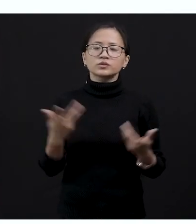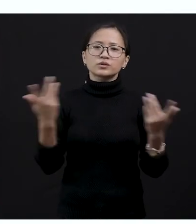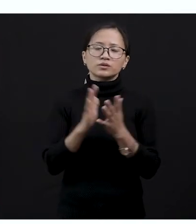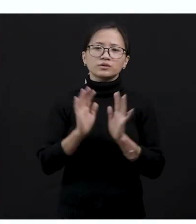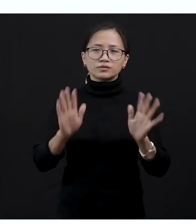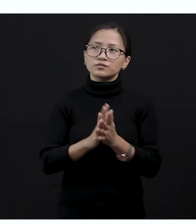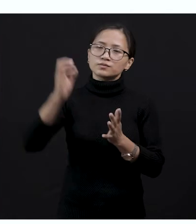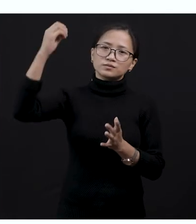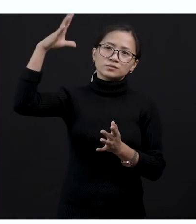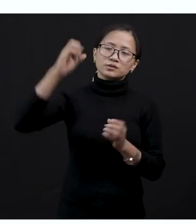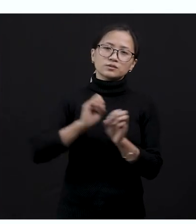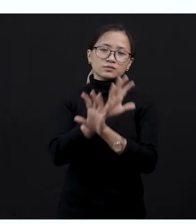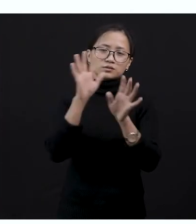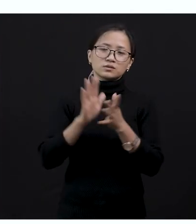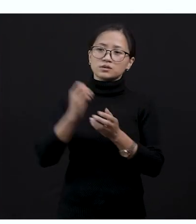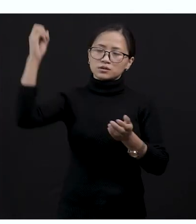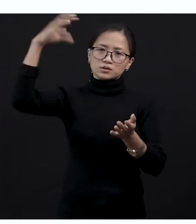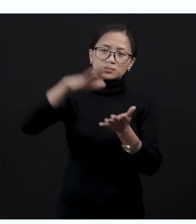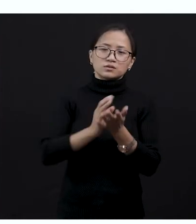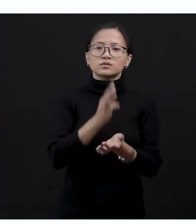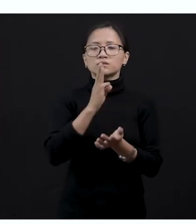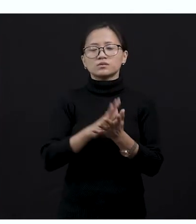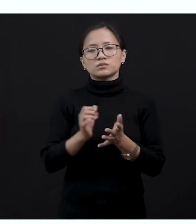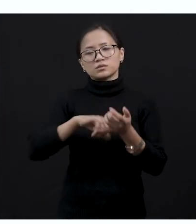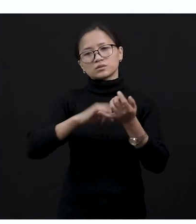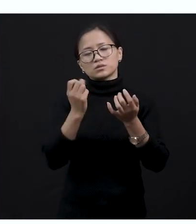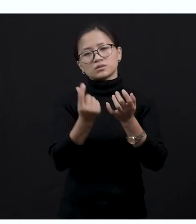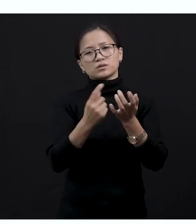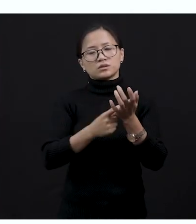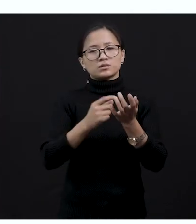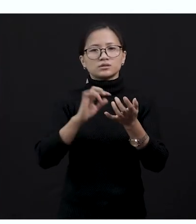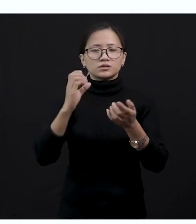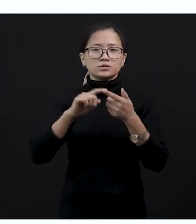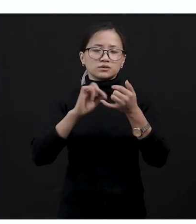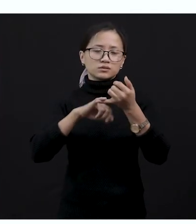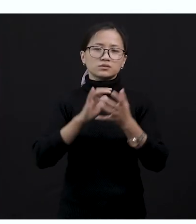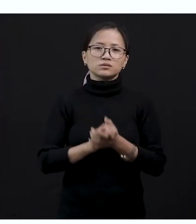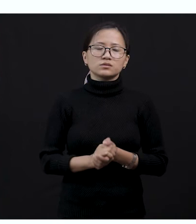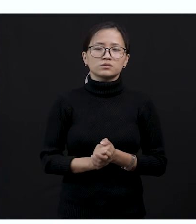have sunlight, it used to heat on the water sources and the